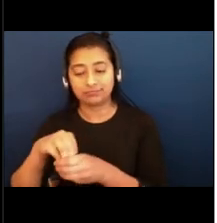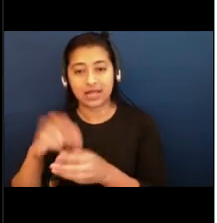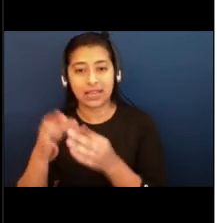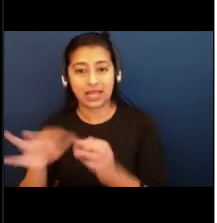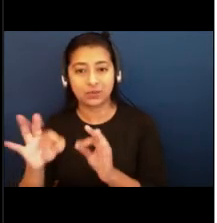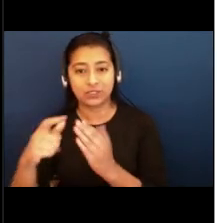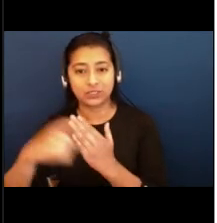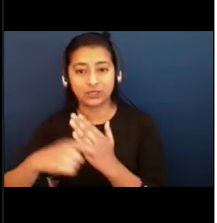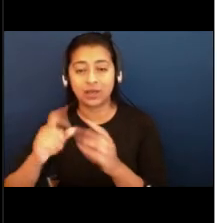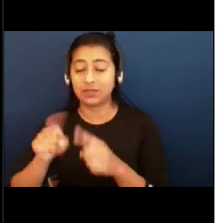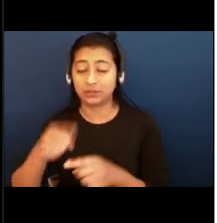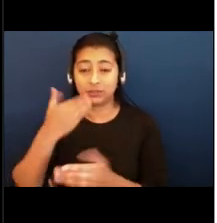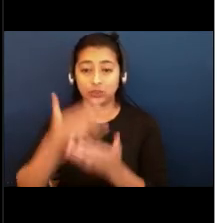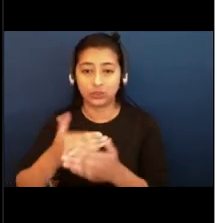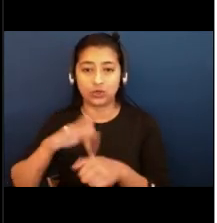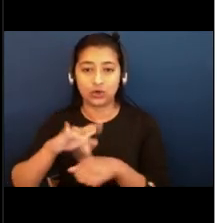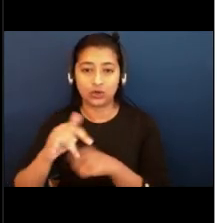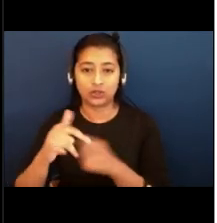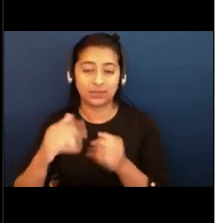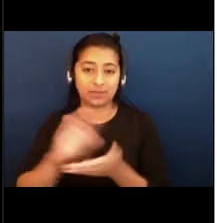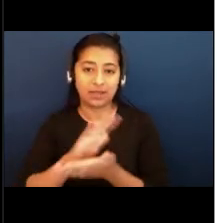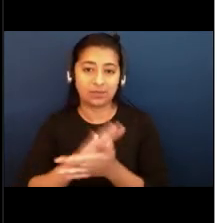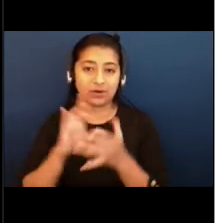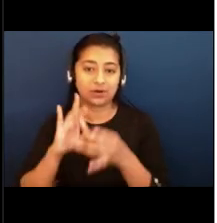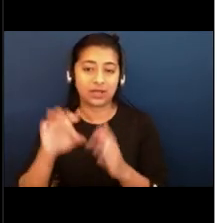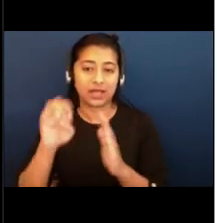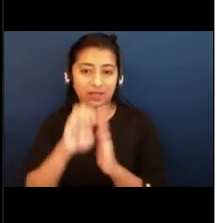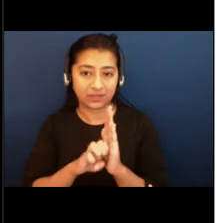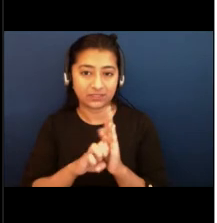early paper on ethical models. Craig